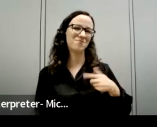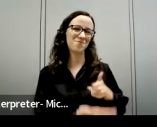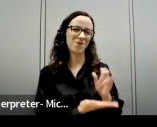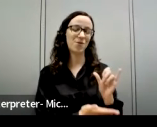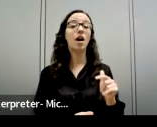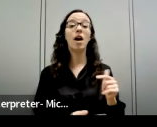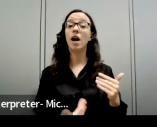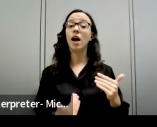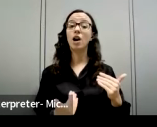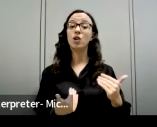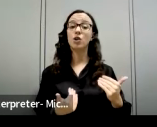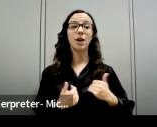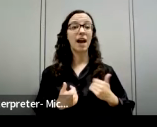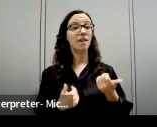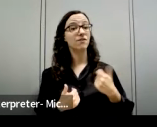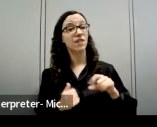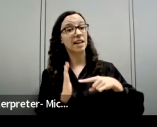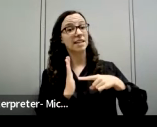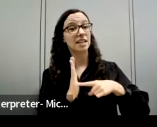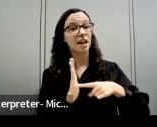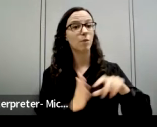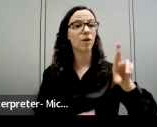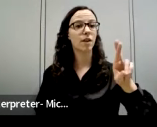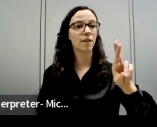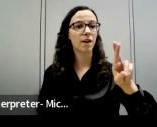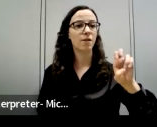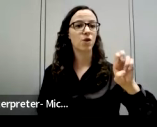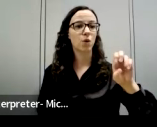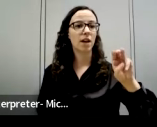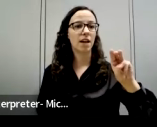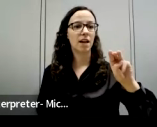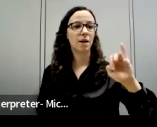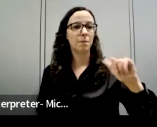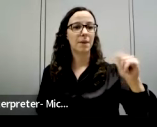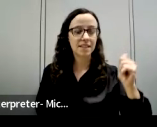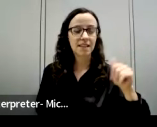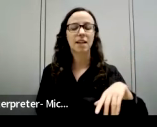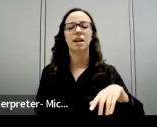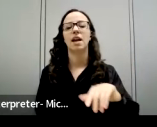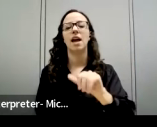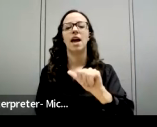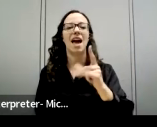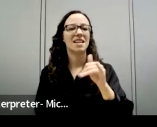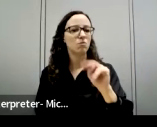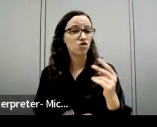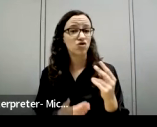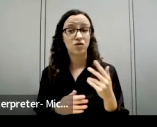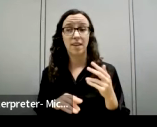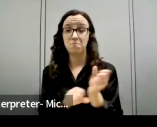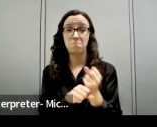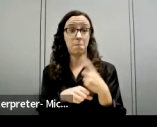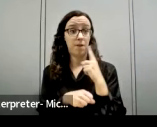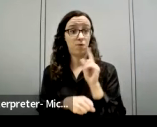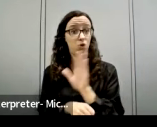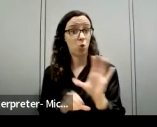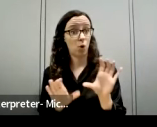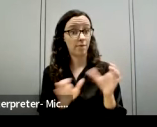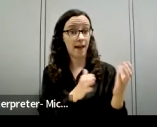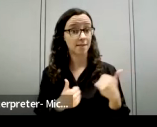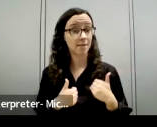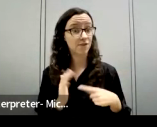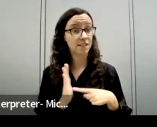Does anybody have any examples of remixing or adaptations or collections that they've made for their classes?